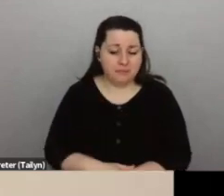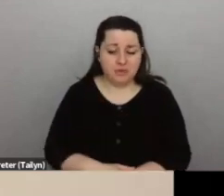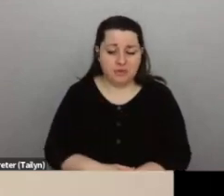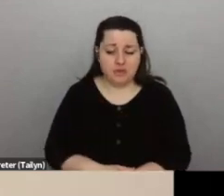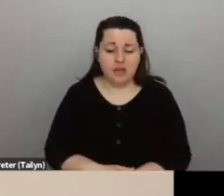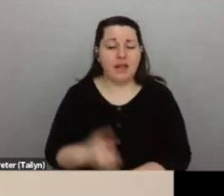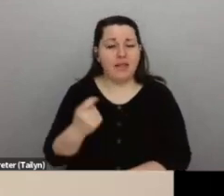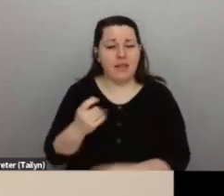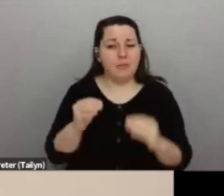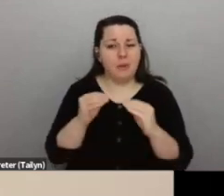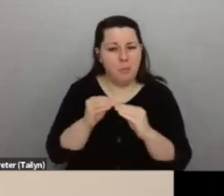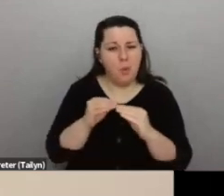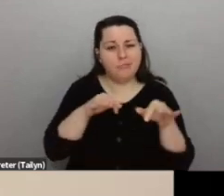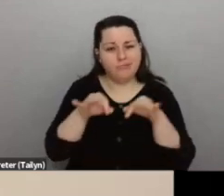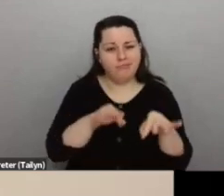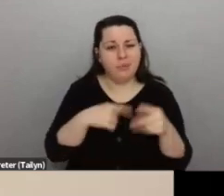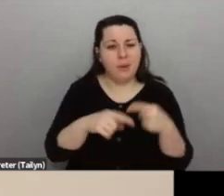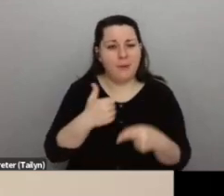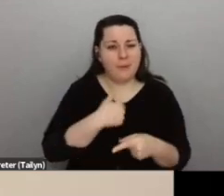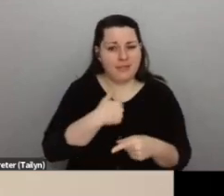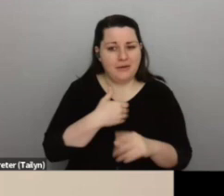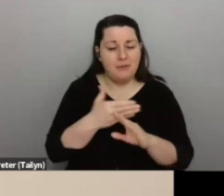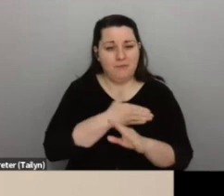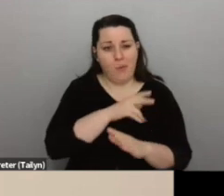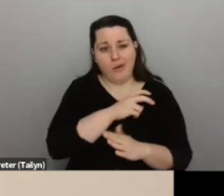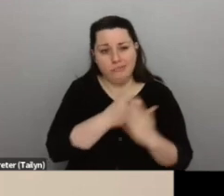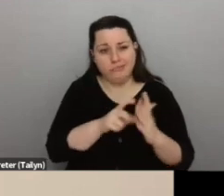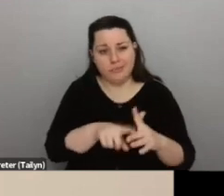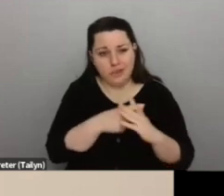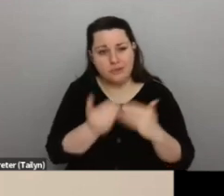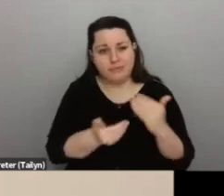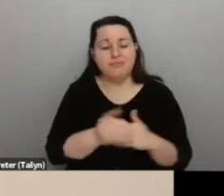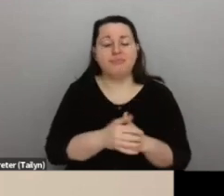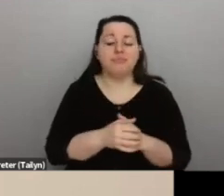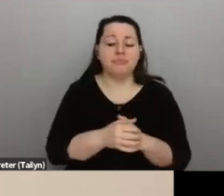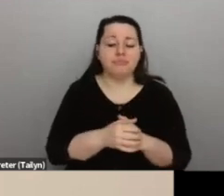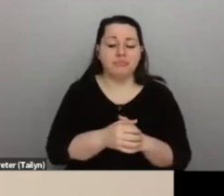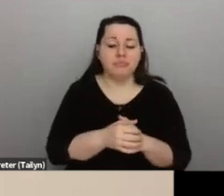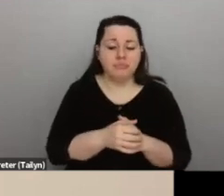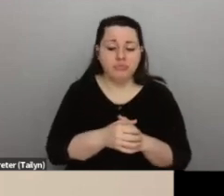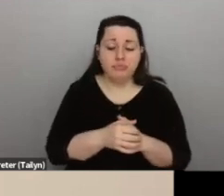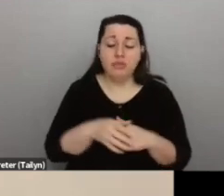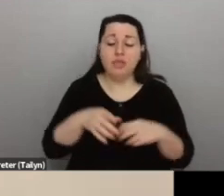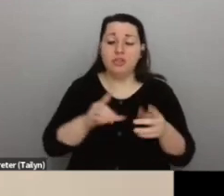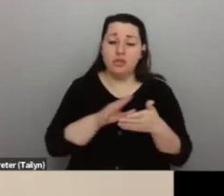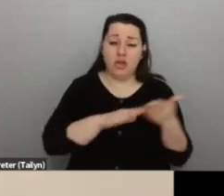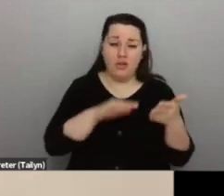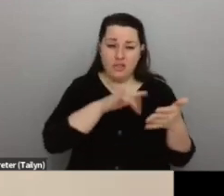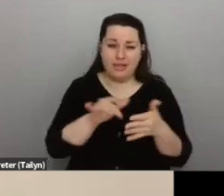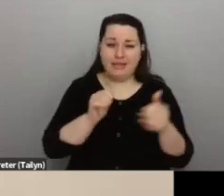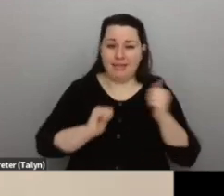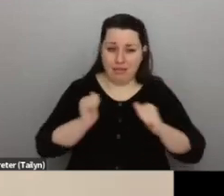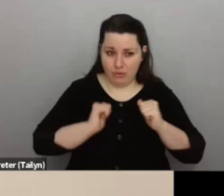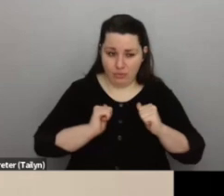bit more about myself before we dive right in, that in college I studied theater. I